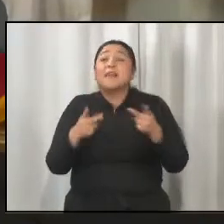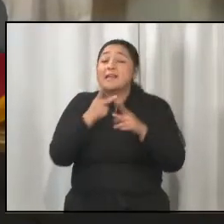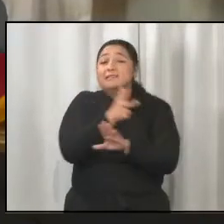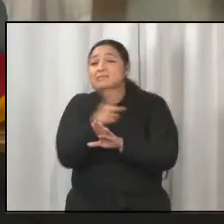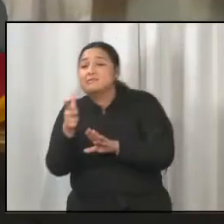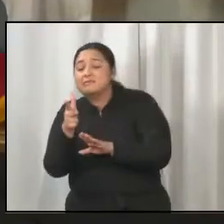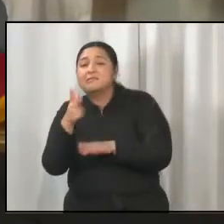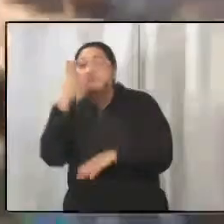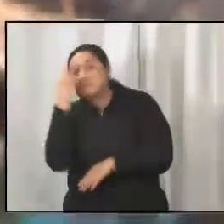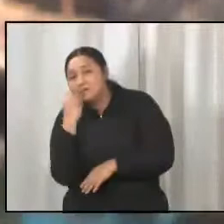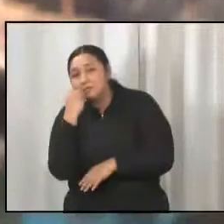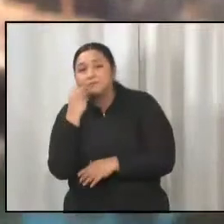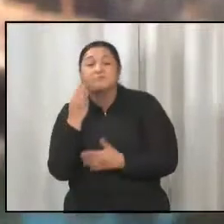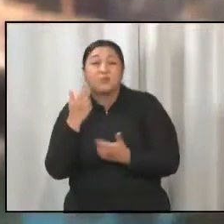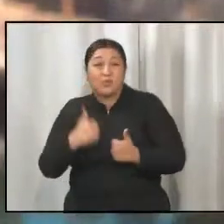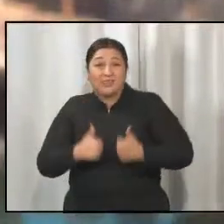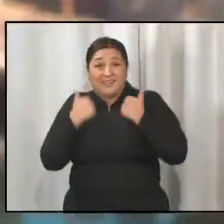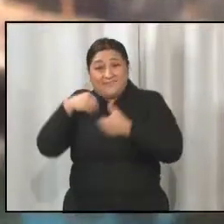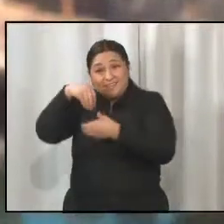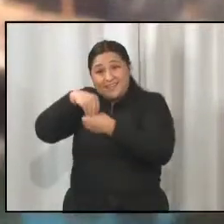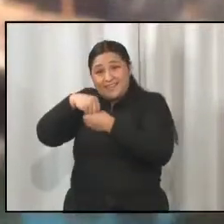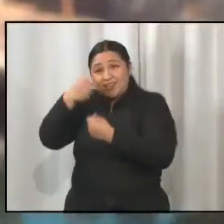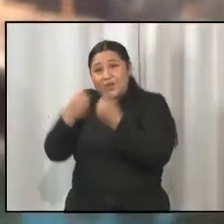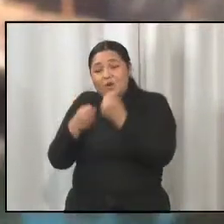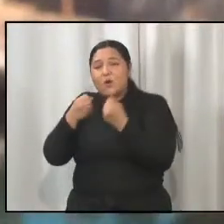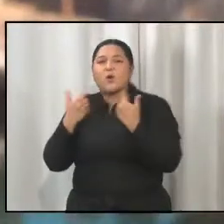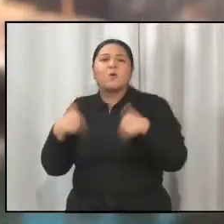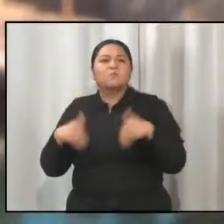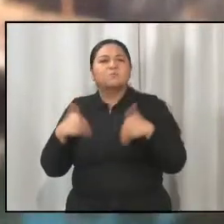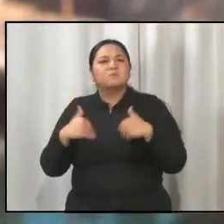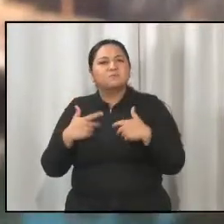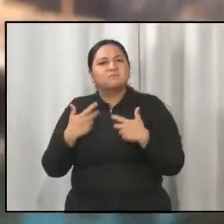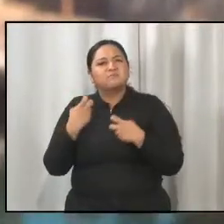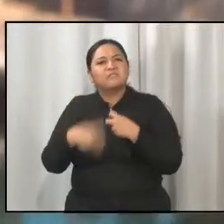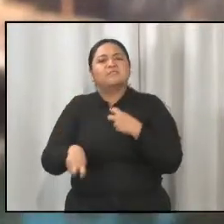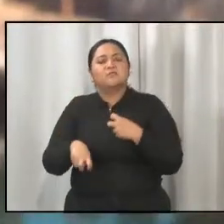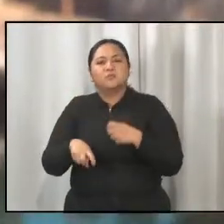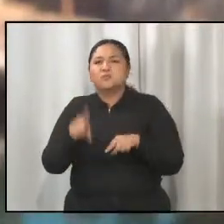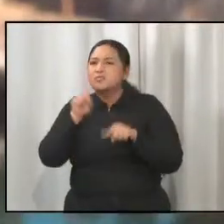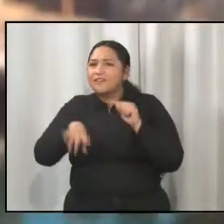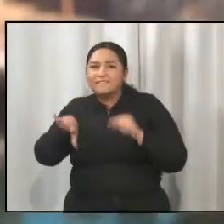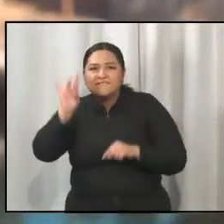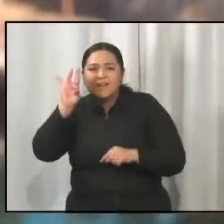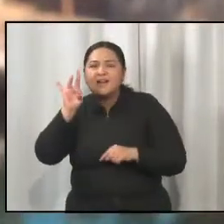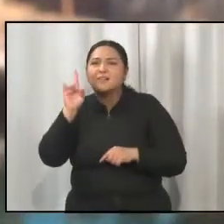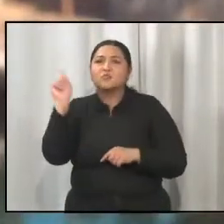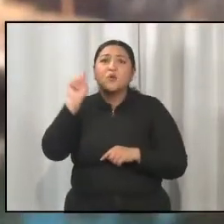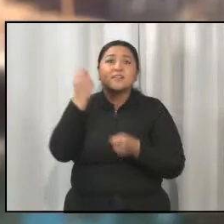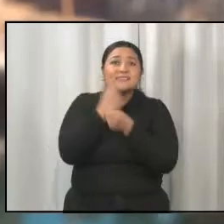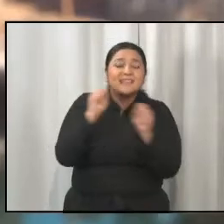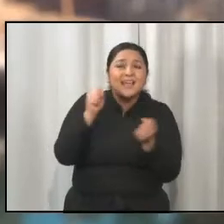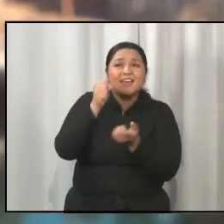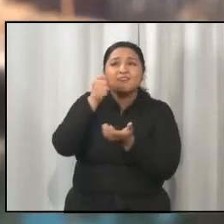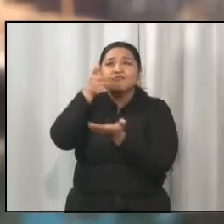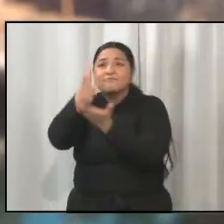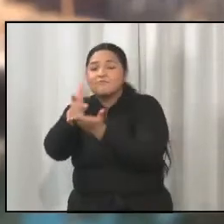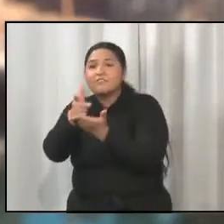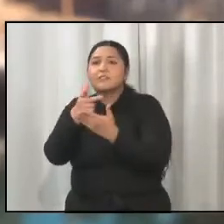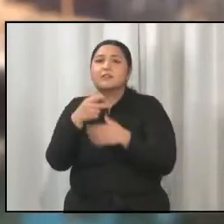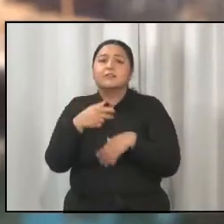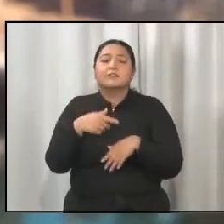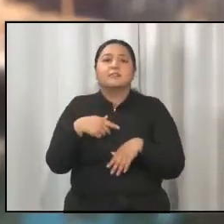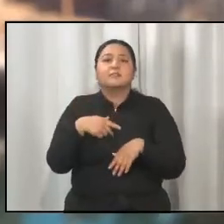her vehicle represented quite a few difficulties, including finding a legal and safe place to park that would not lead to